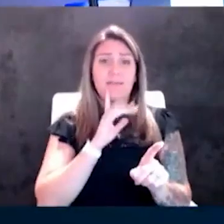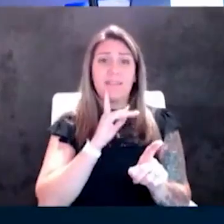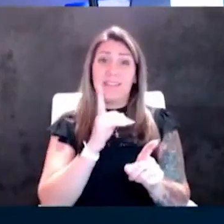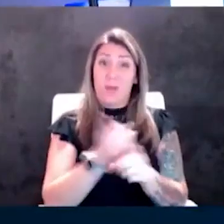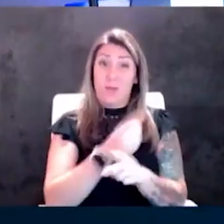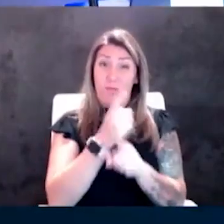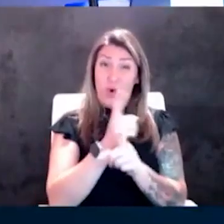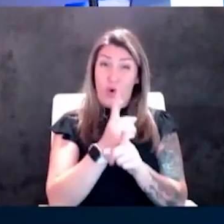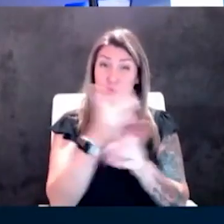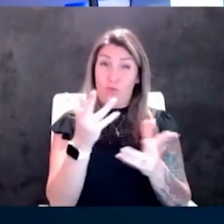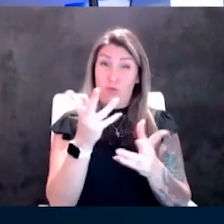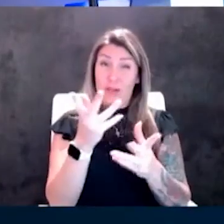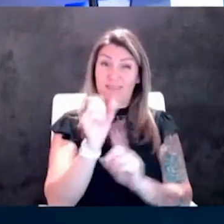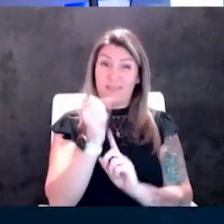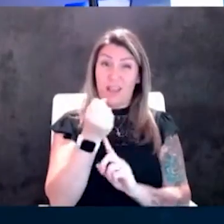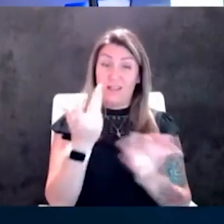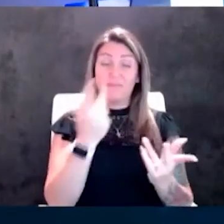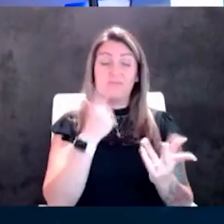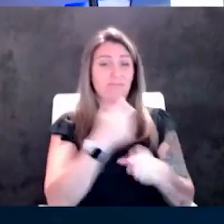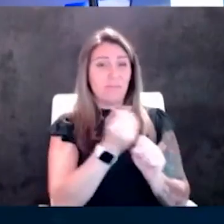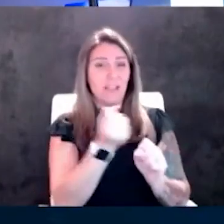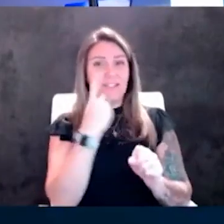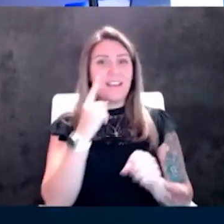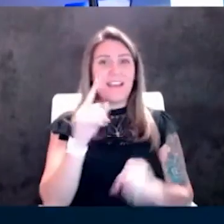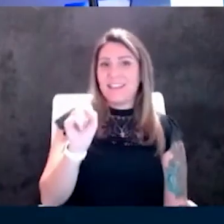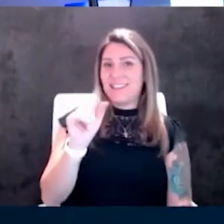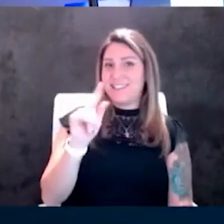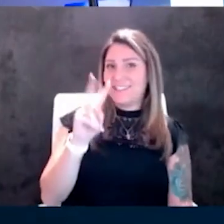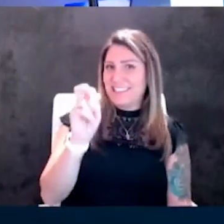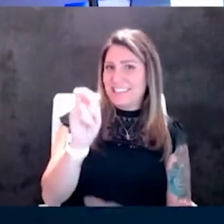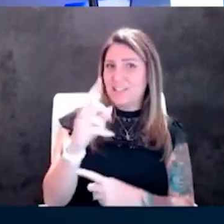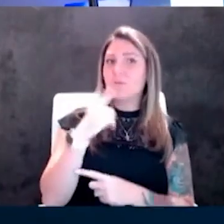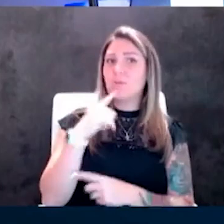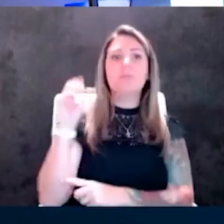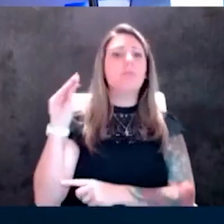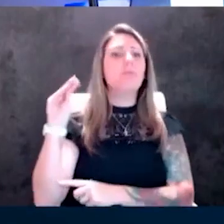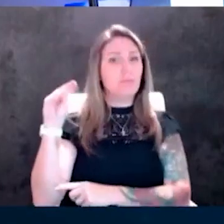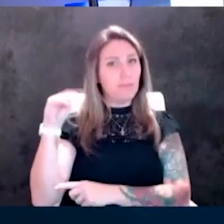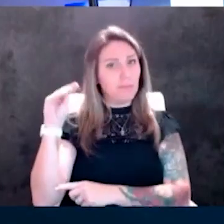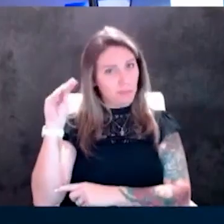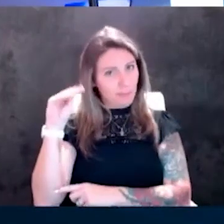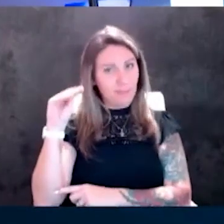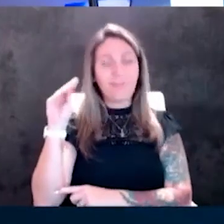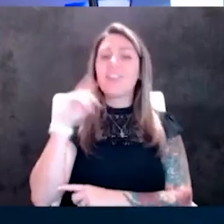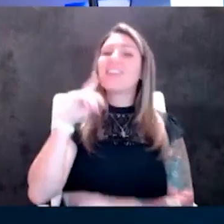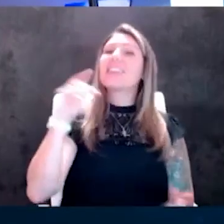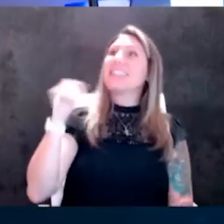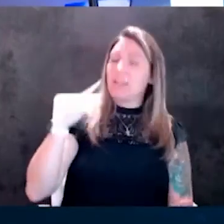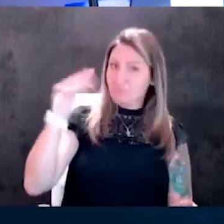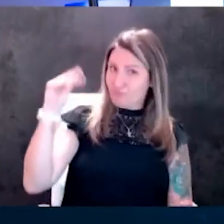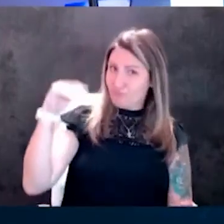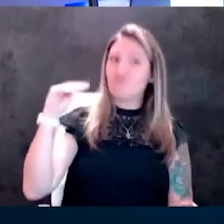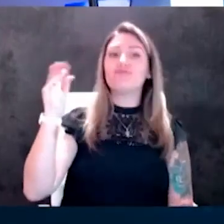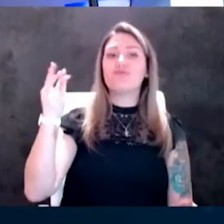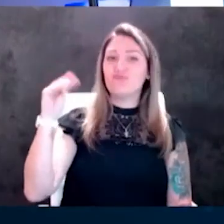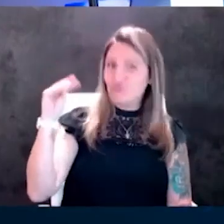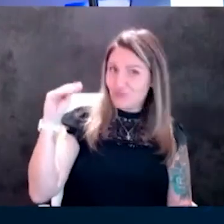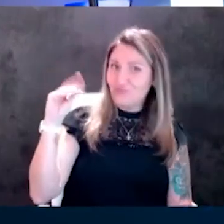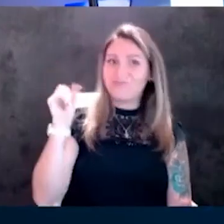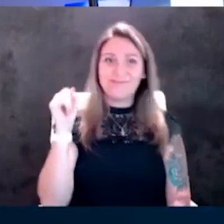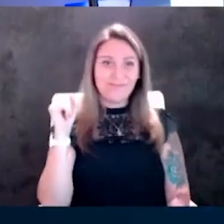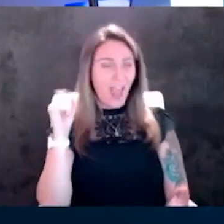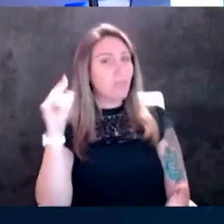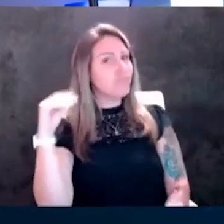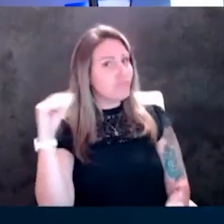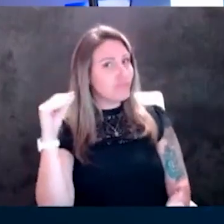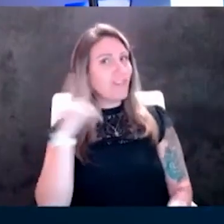sense. And Steve, I see you shaking your head yes. Yes. You do shaking my head. I hear you going, yeah. Sorry about that. Are you